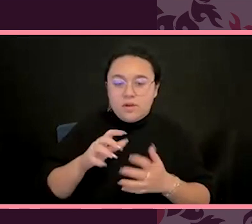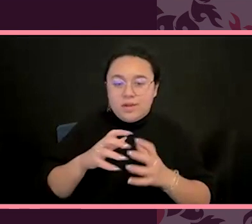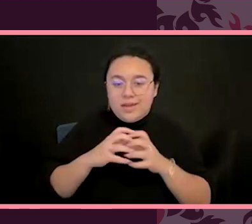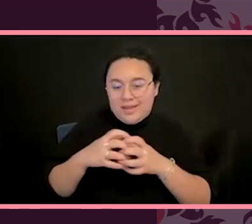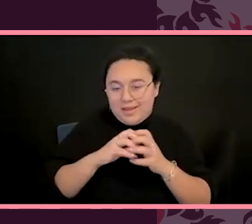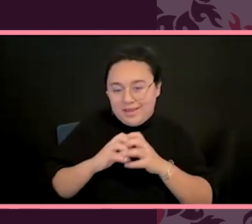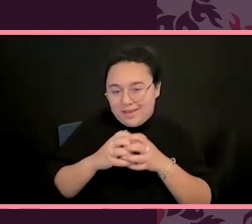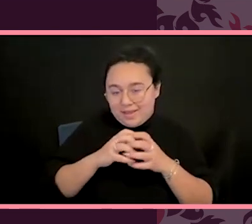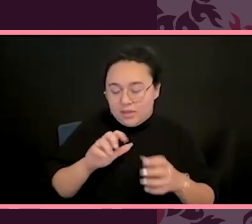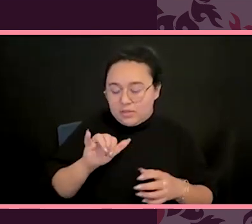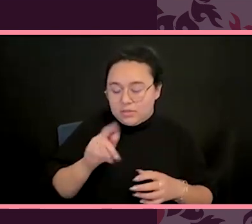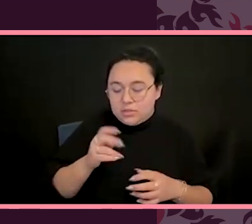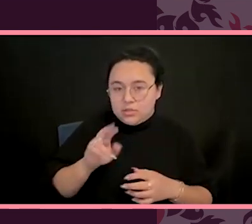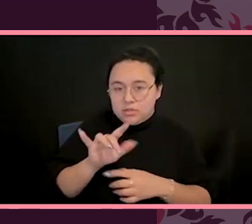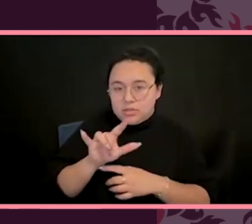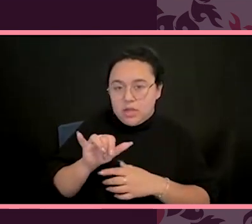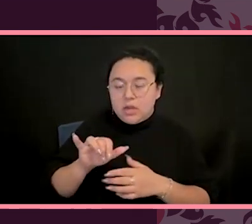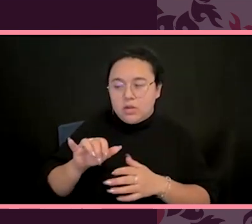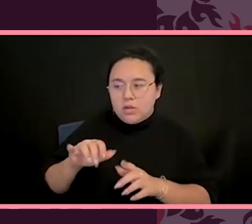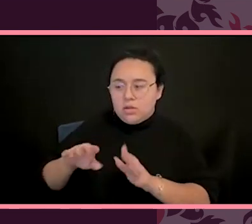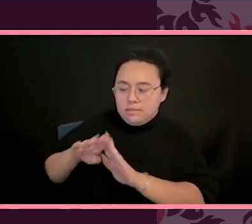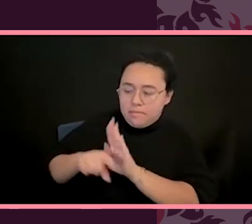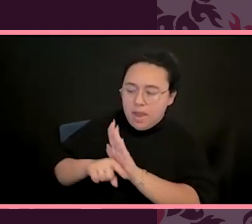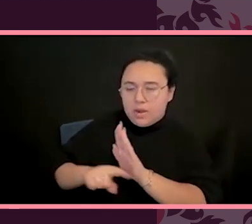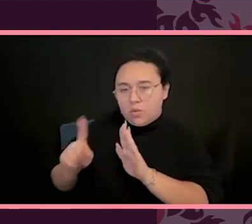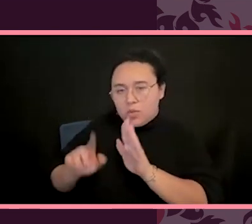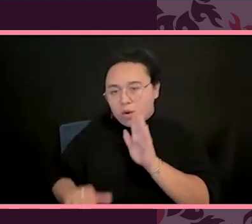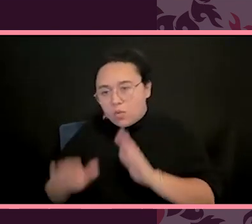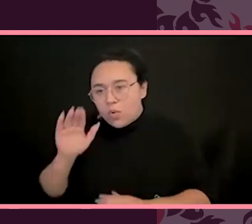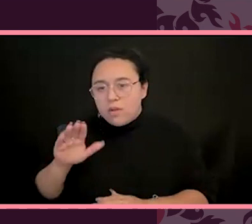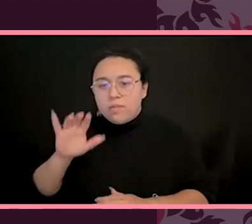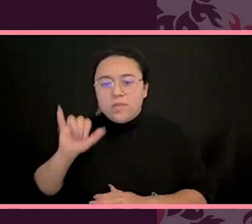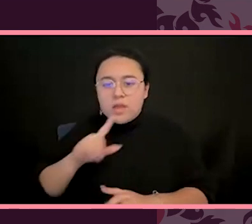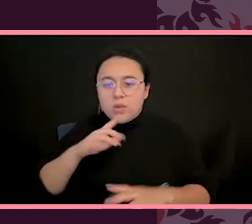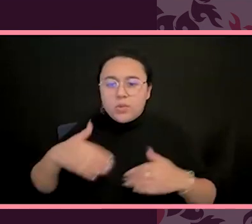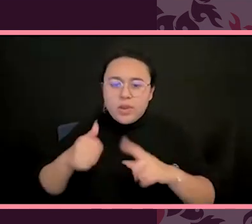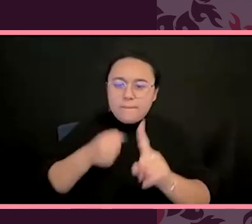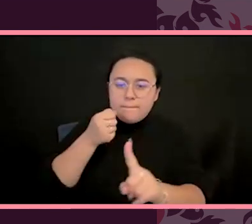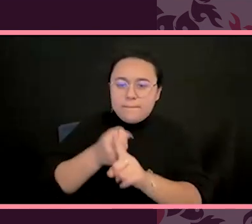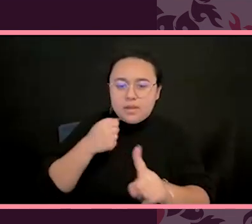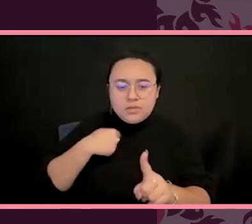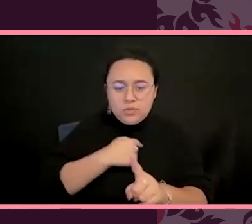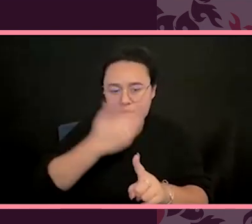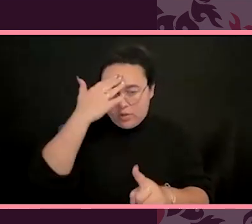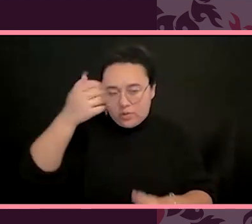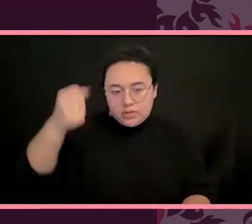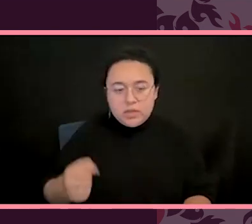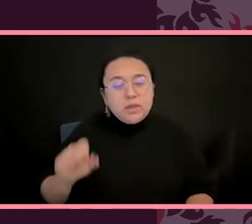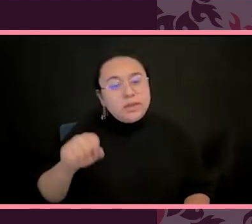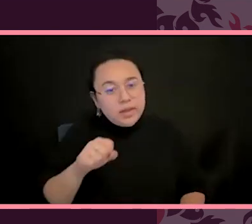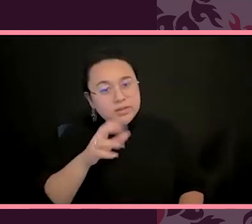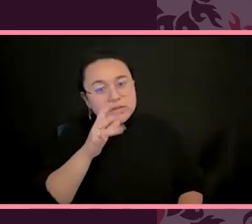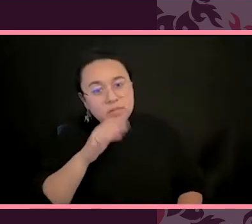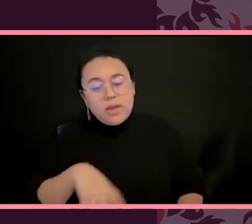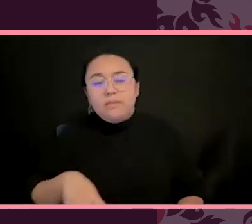also incorporate upbringings and where individuals were raised. That has an impact because we know in the South it's yes, ma'am,